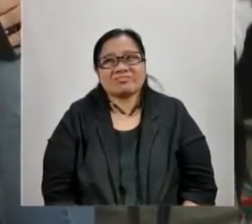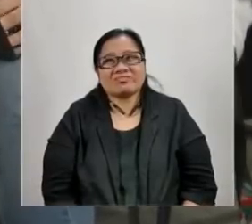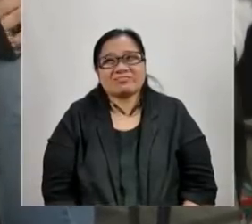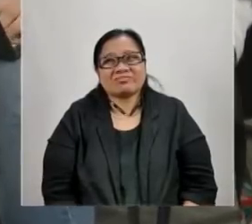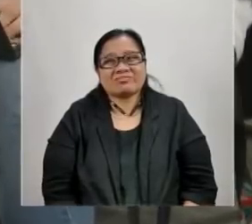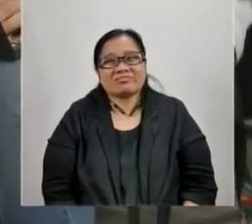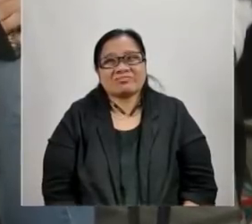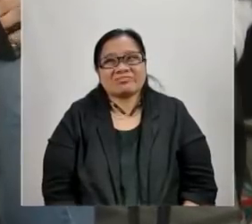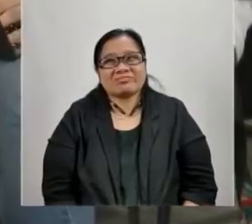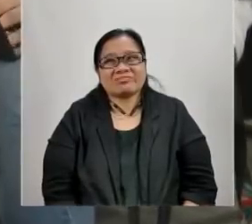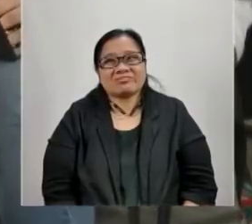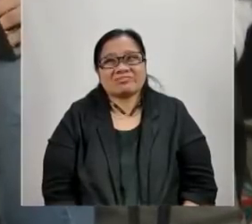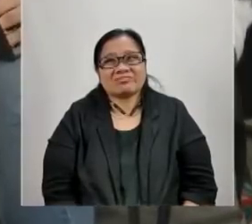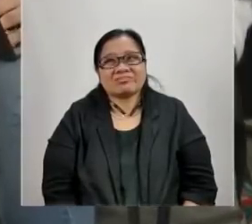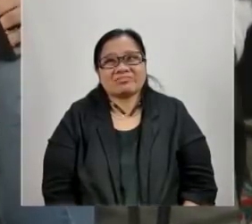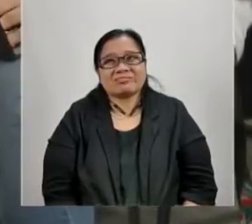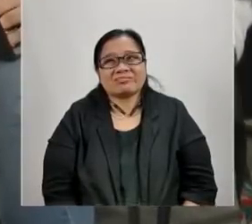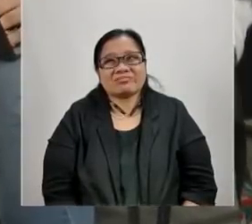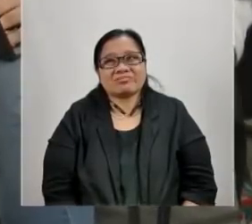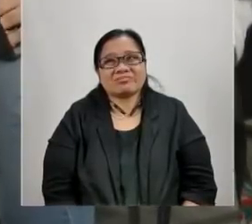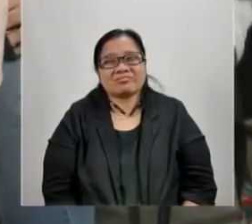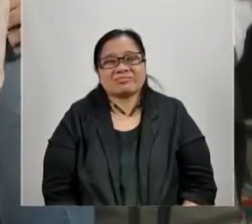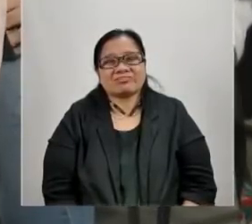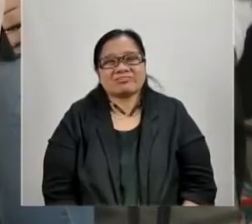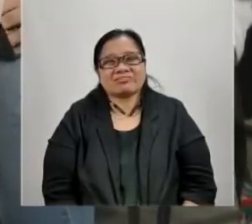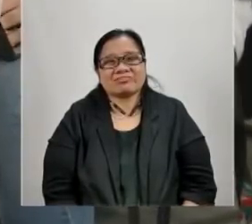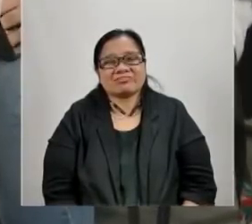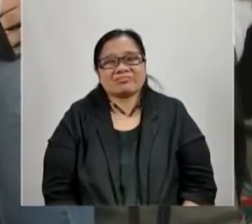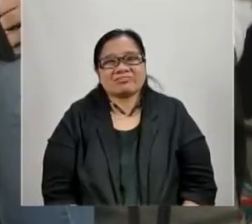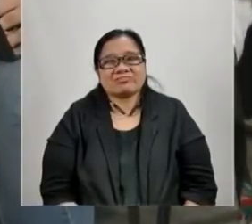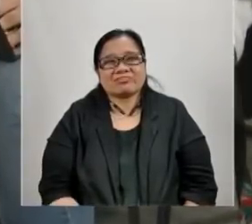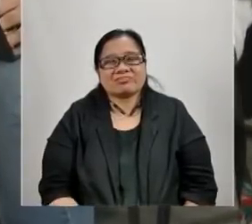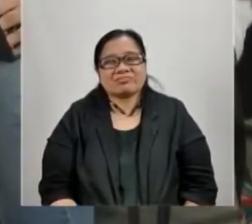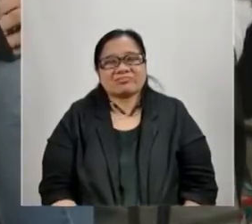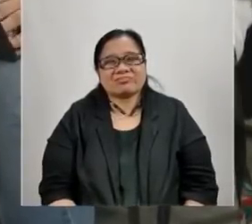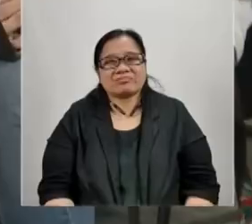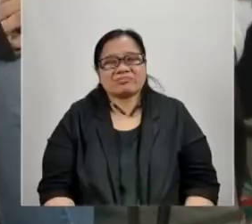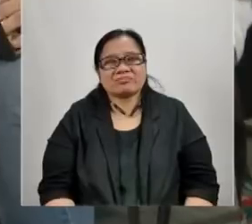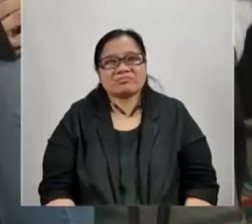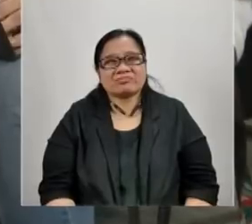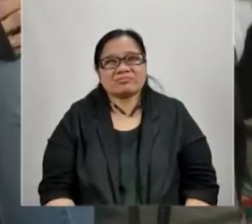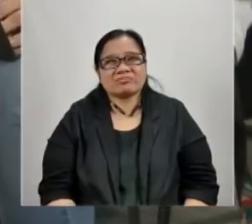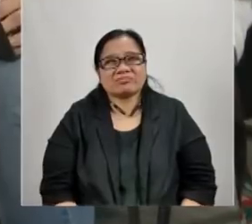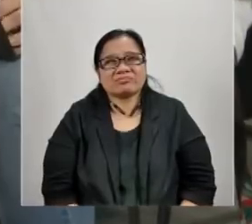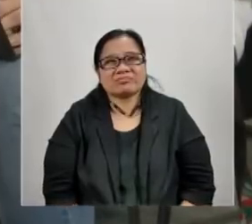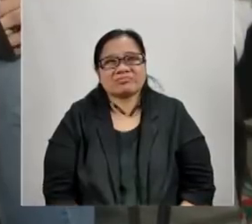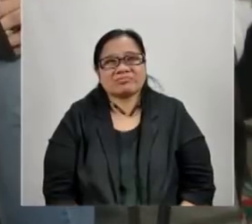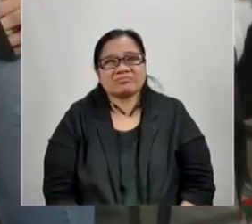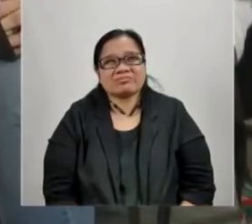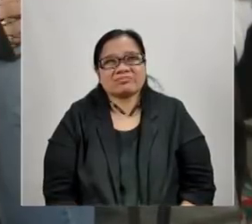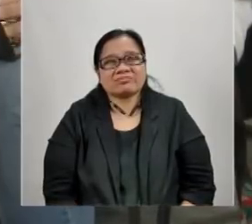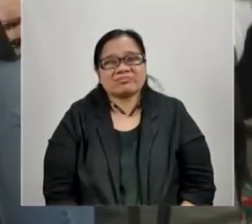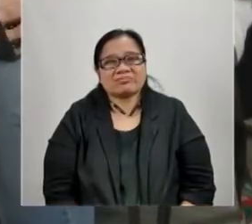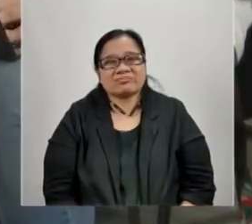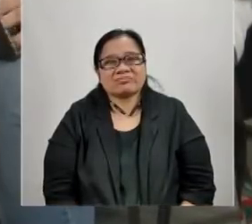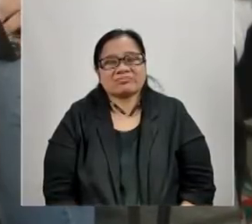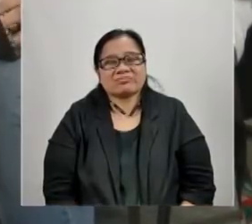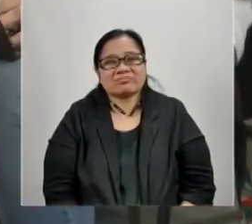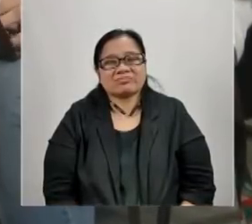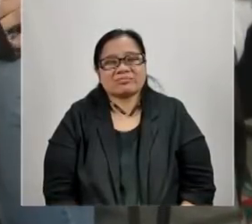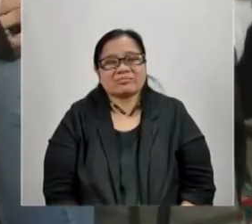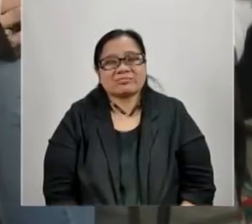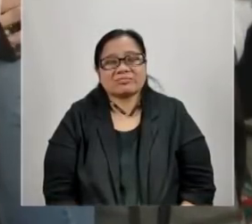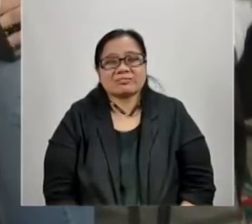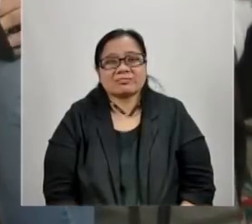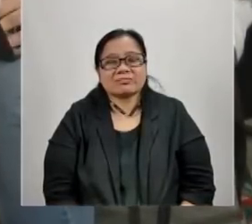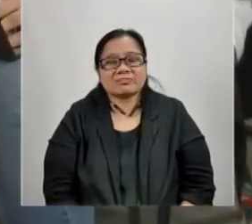Neil Mercado, Inquirer. If wala na pong questions on sugar, if I can go to another topic. if we can answer it.